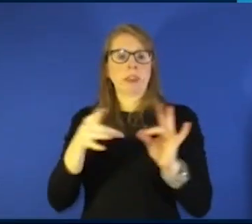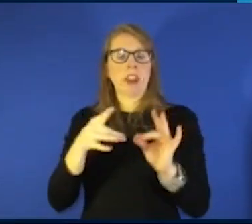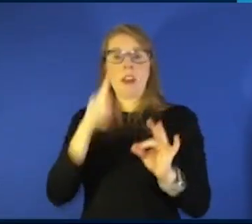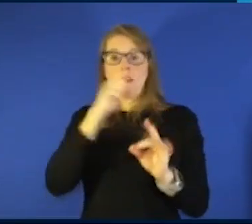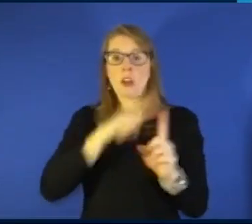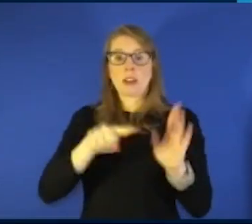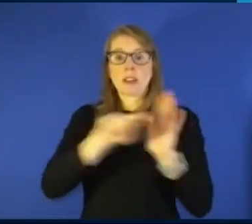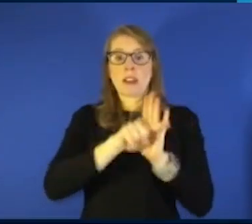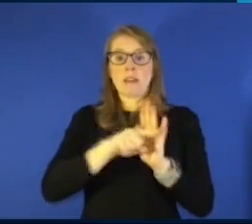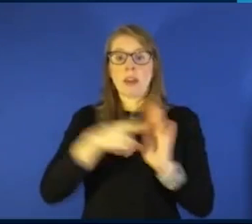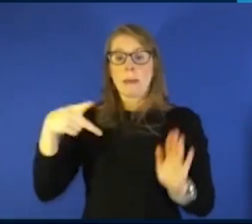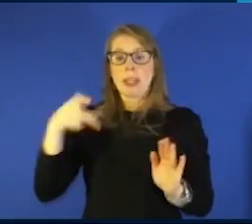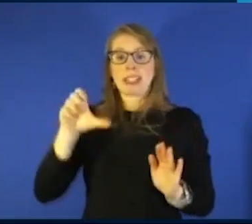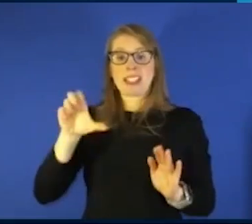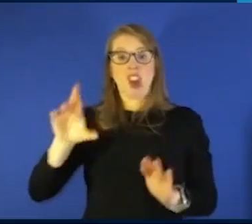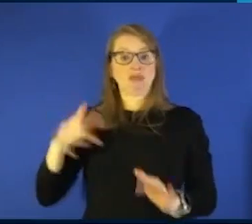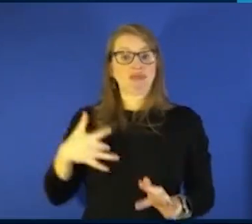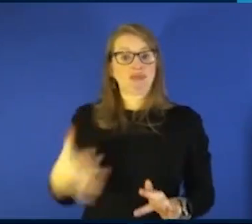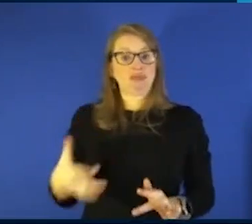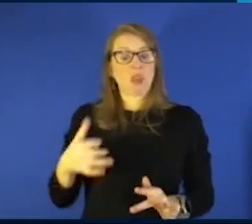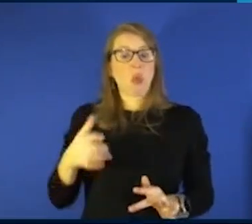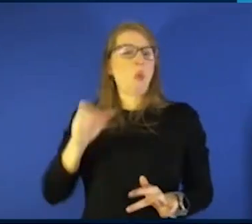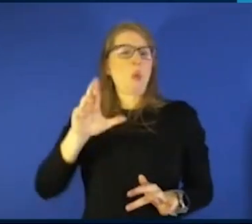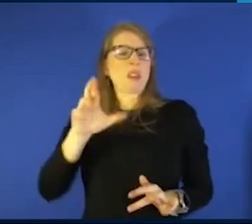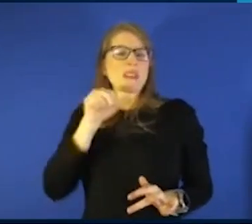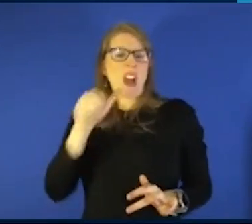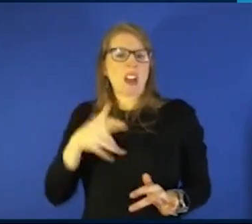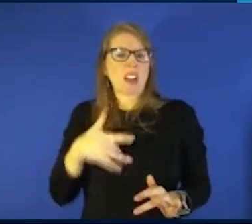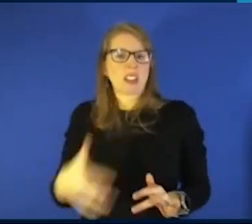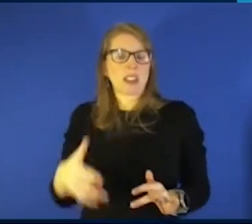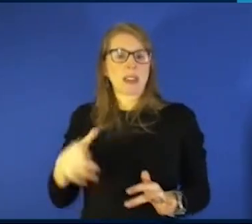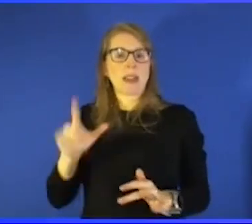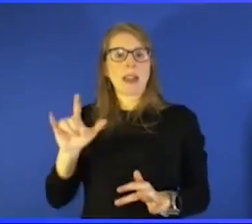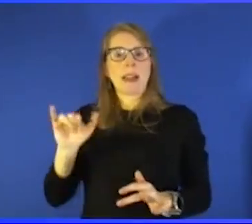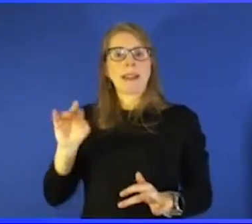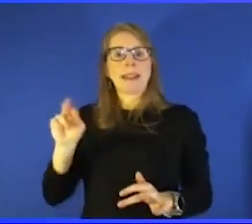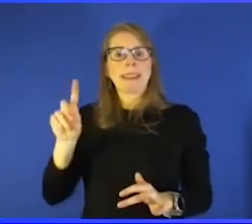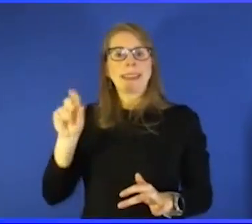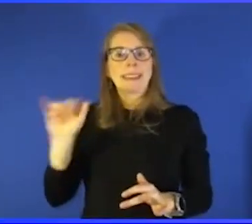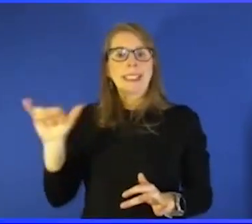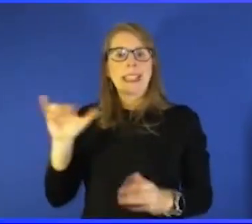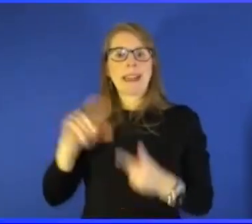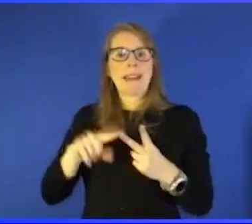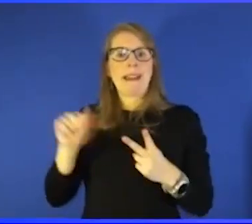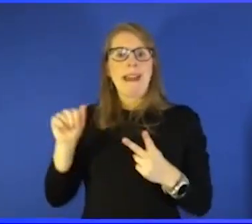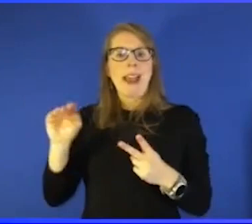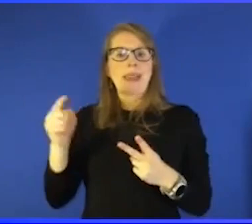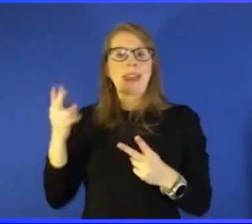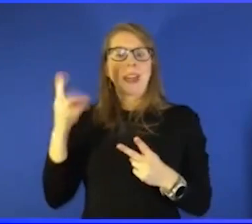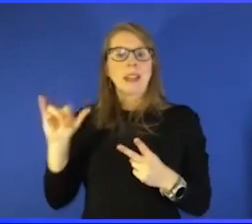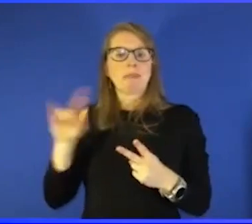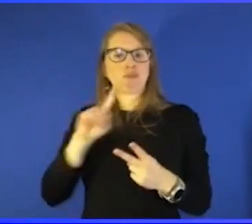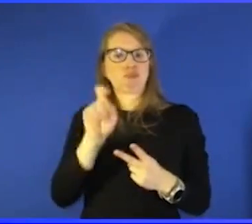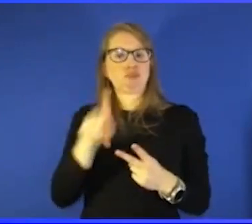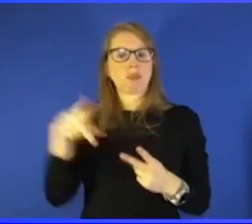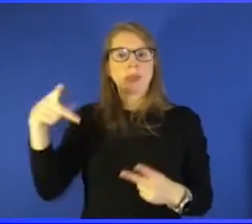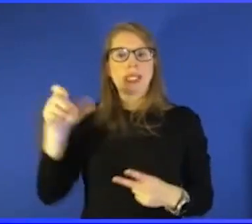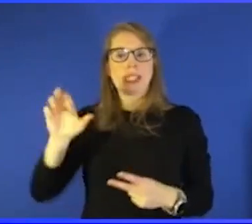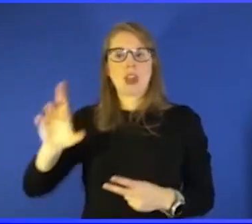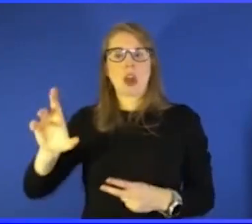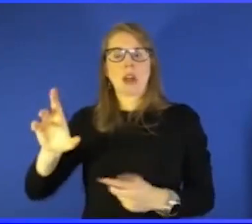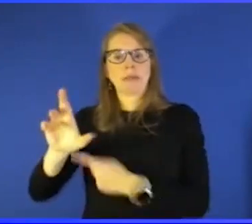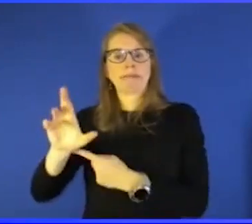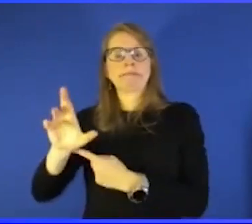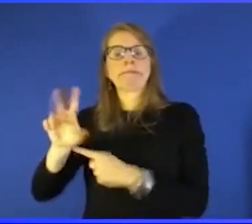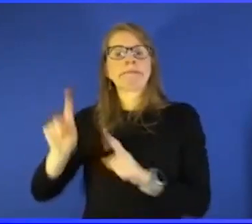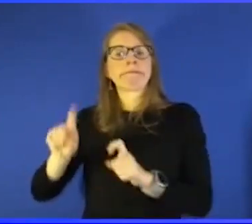PCR common or uncommon? This is from Lindsay Heron Anthony. Yeah, for the PCR tests, again, those are very specific, picking